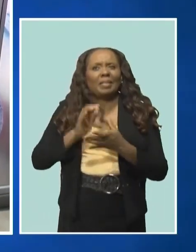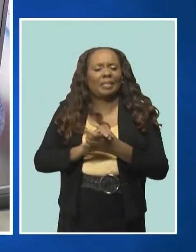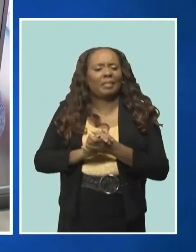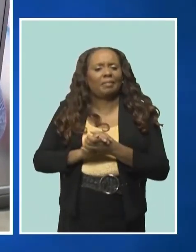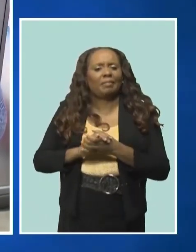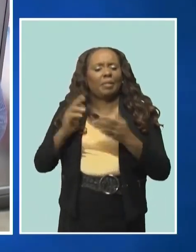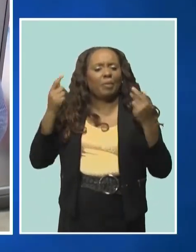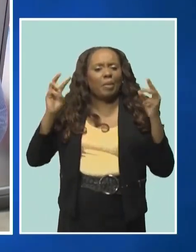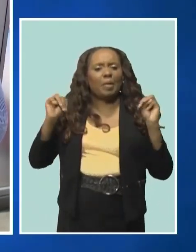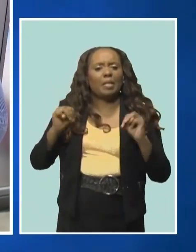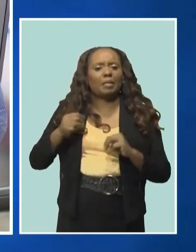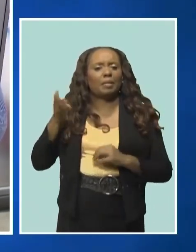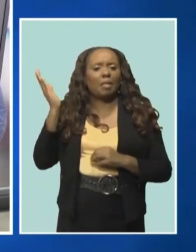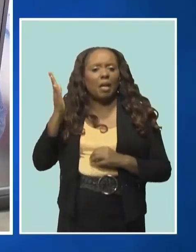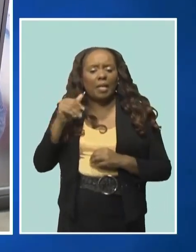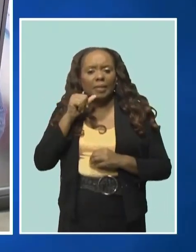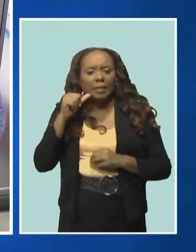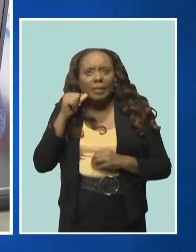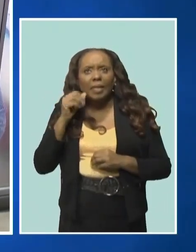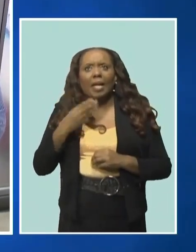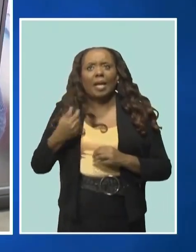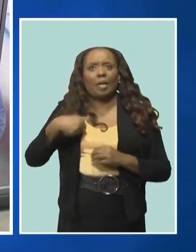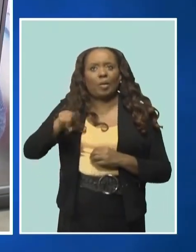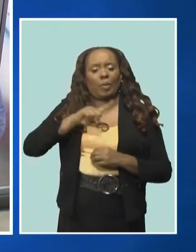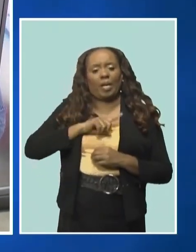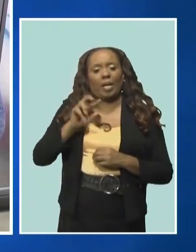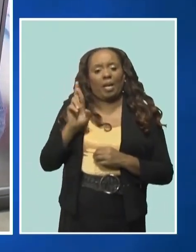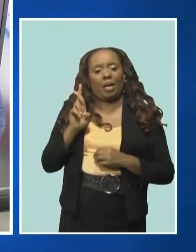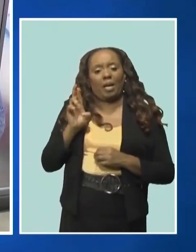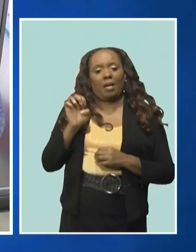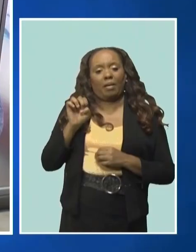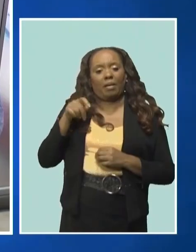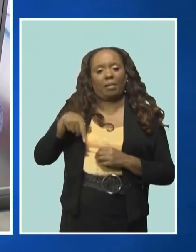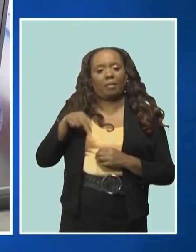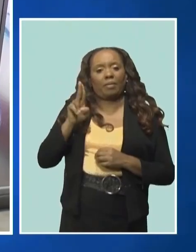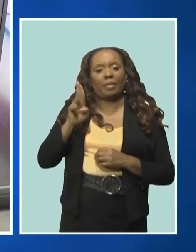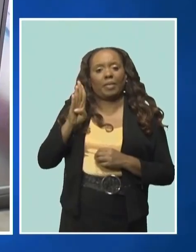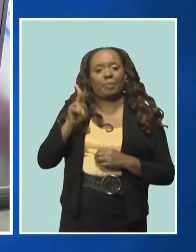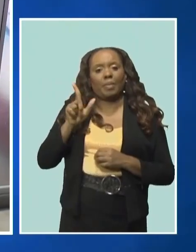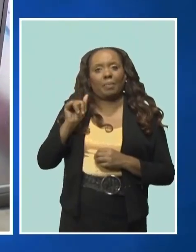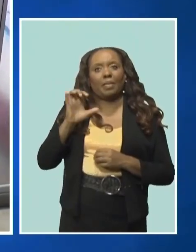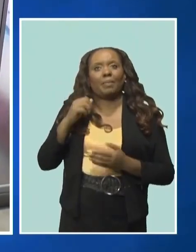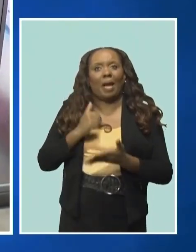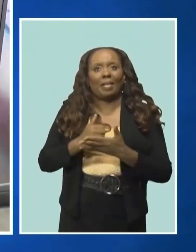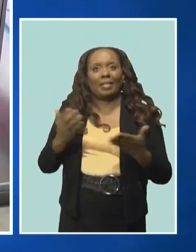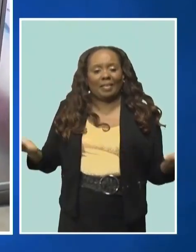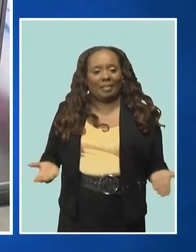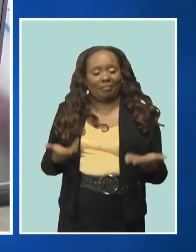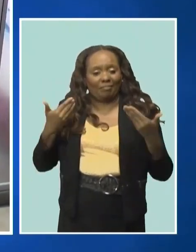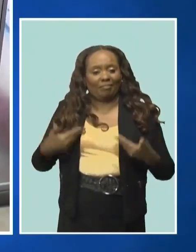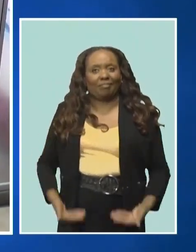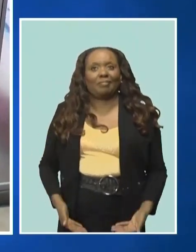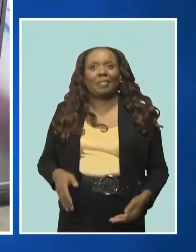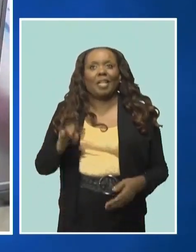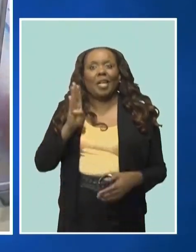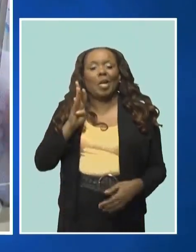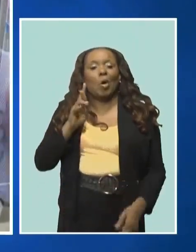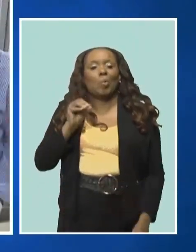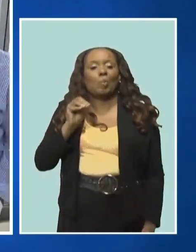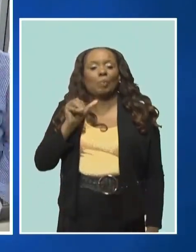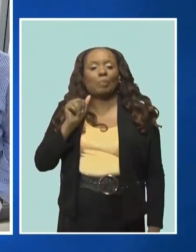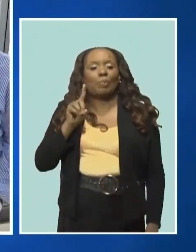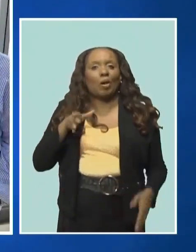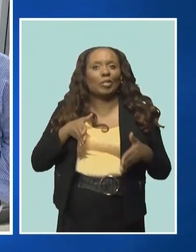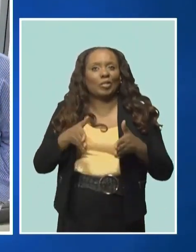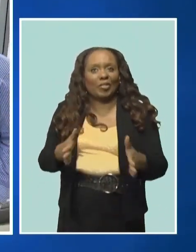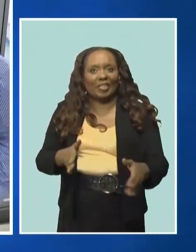on Wednesday. So we asked her to call. We are all here decked out in our national colours today. So here we are, Republic Bank, Broad Street branch.